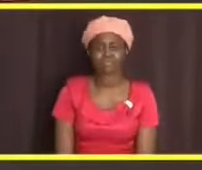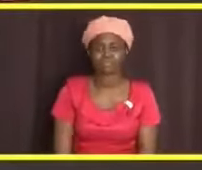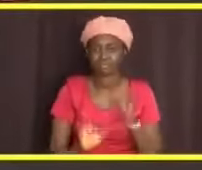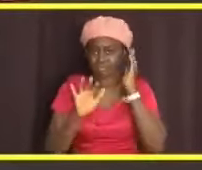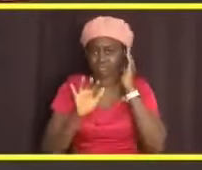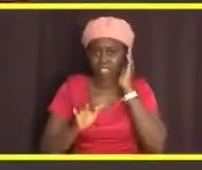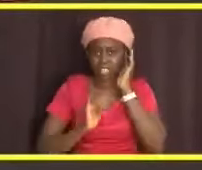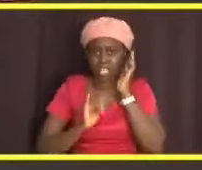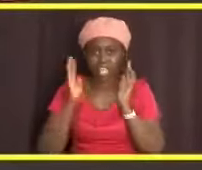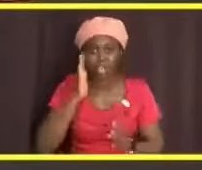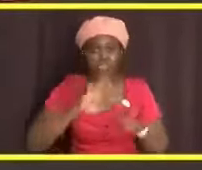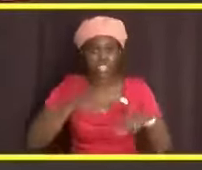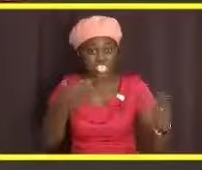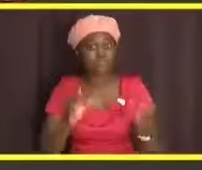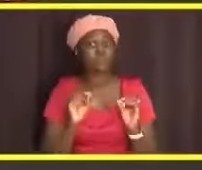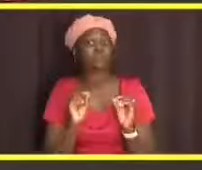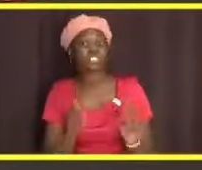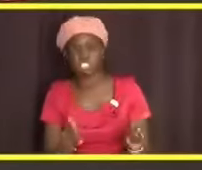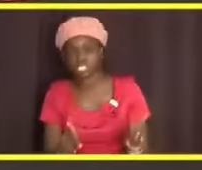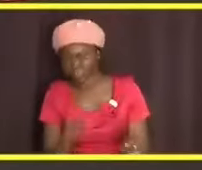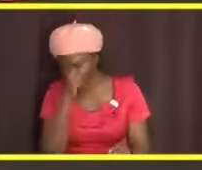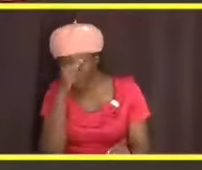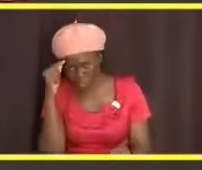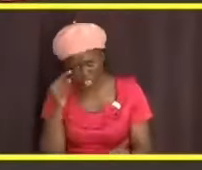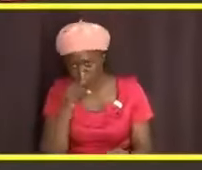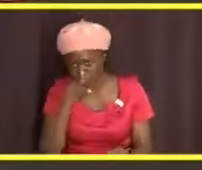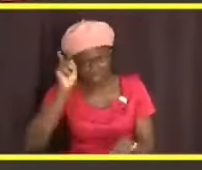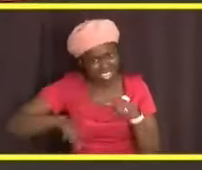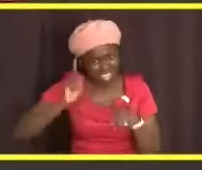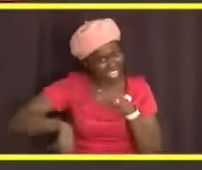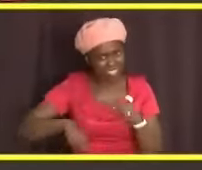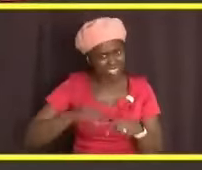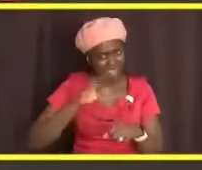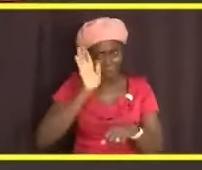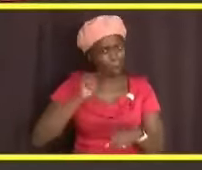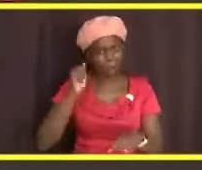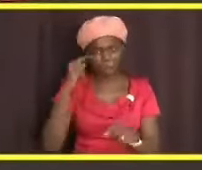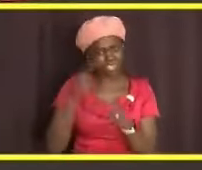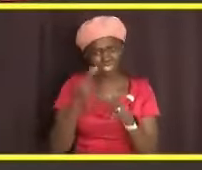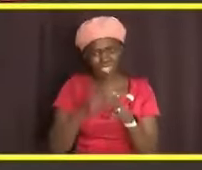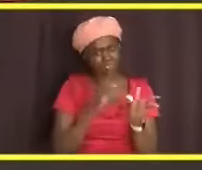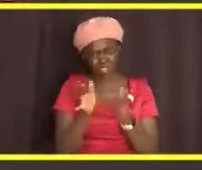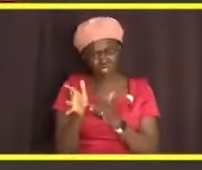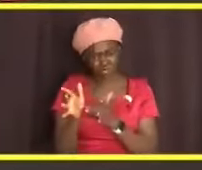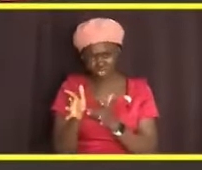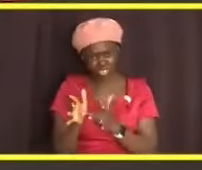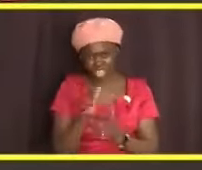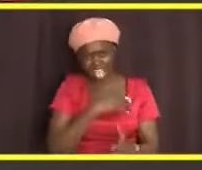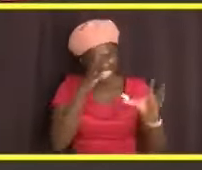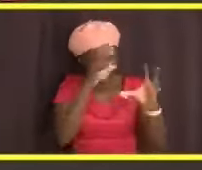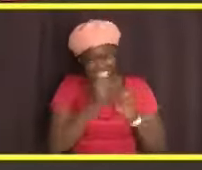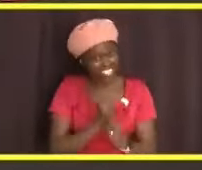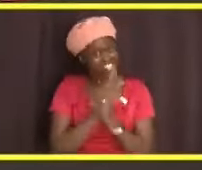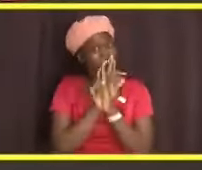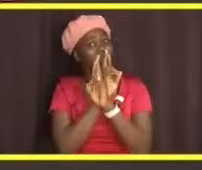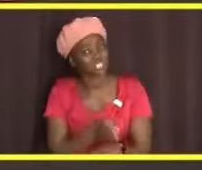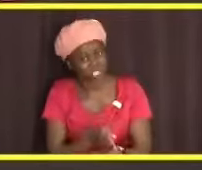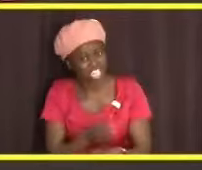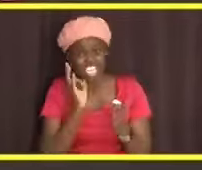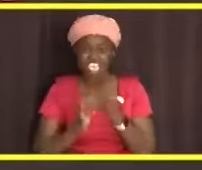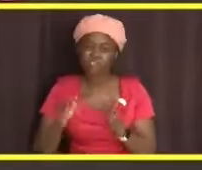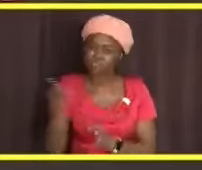I'm going to give you an opportunity, because you can't call that name and get results if we